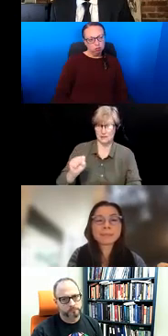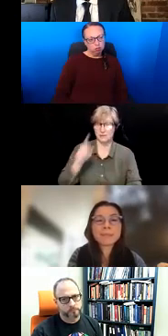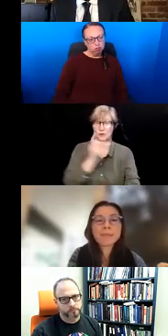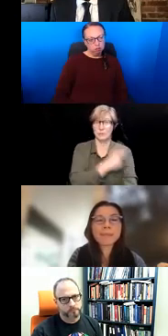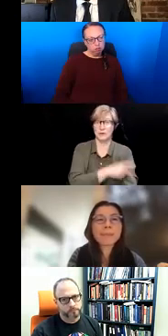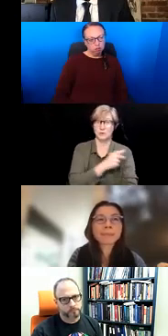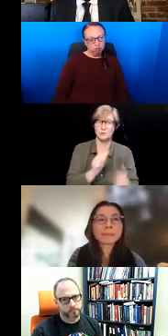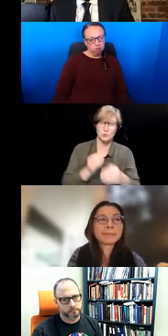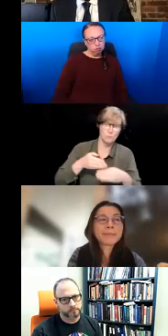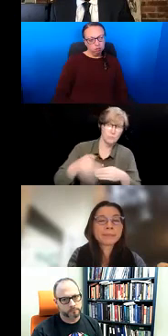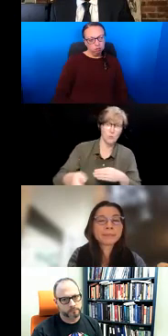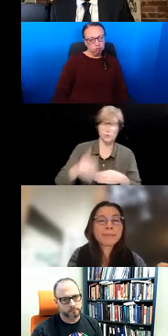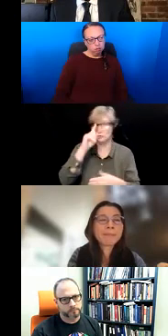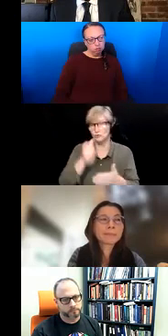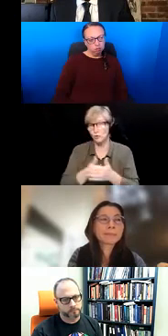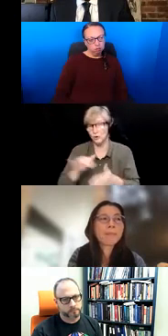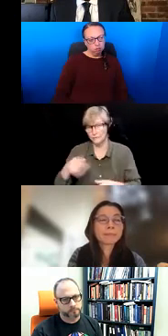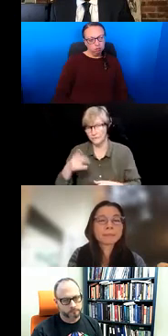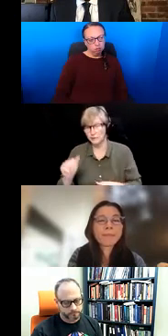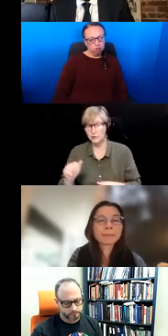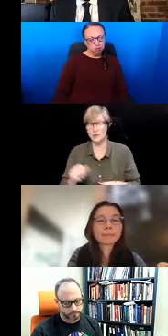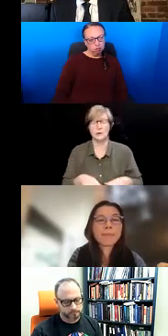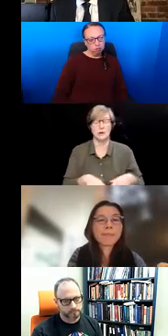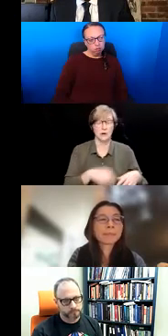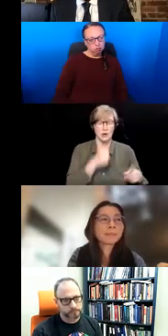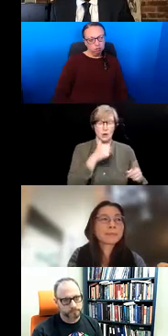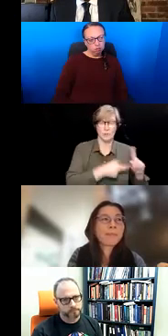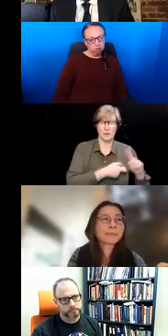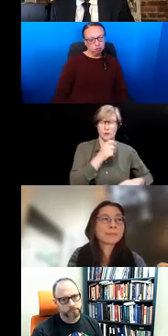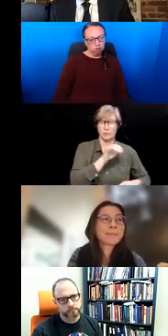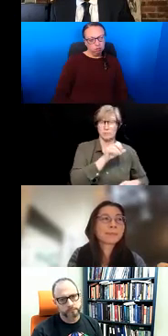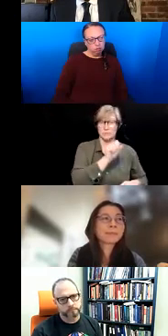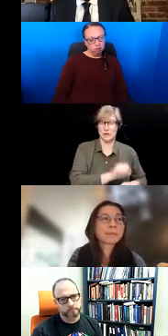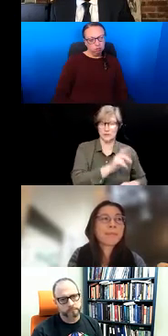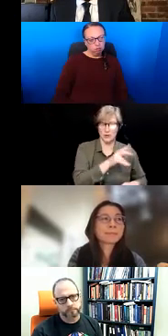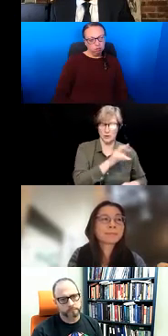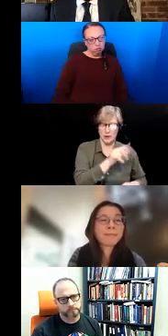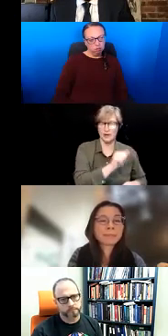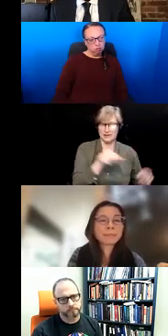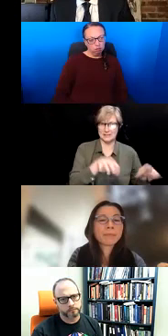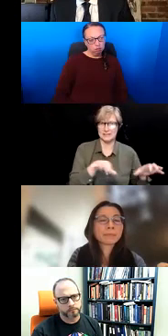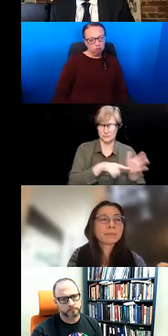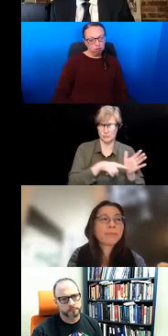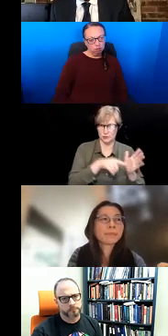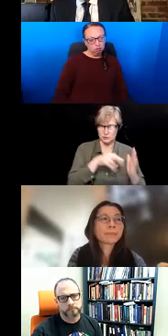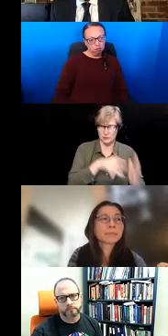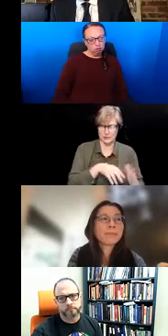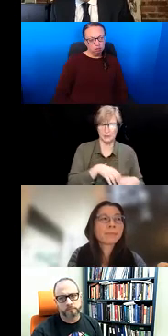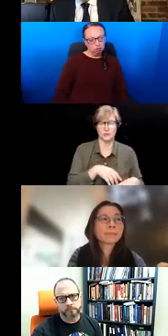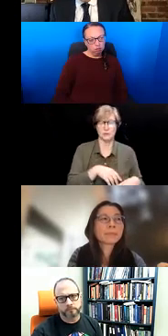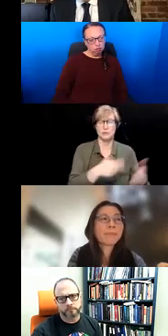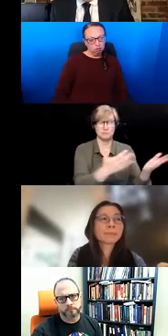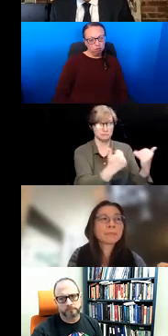This was done by Julius Friedrichsen in South Carolina a few years ago now, and in 74 individuals, which,